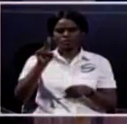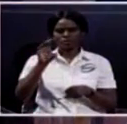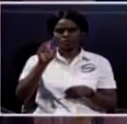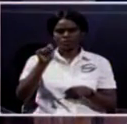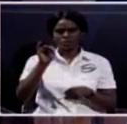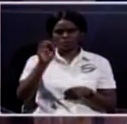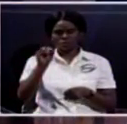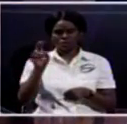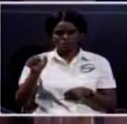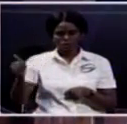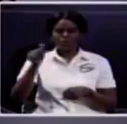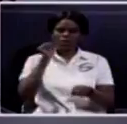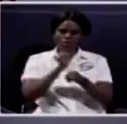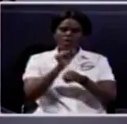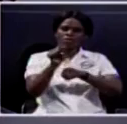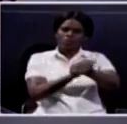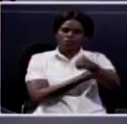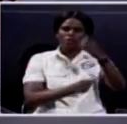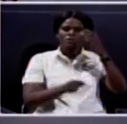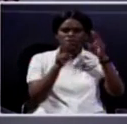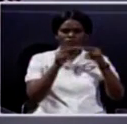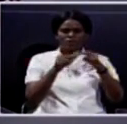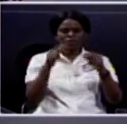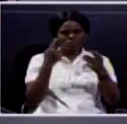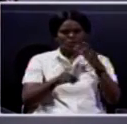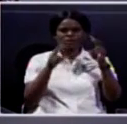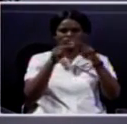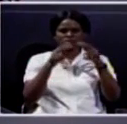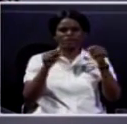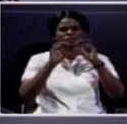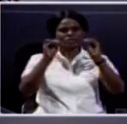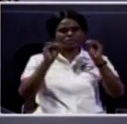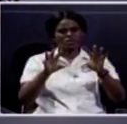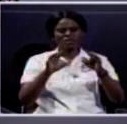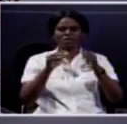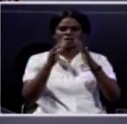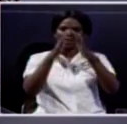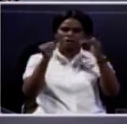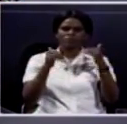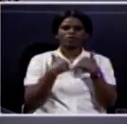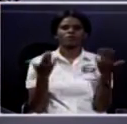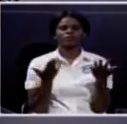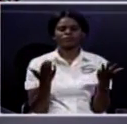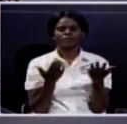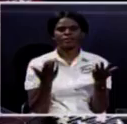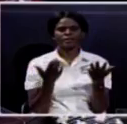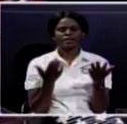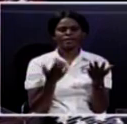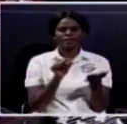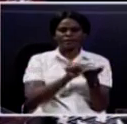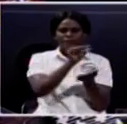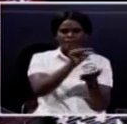for much of your life. One question again. What are you doing for the rural teacher? No accommodation, no